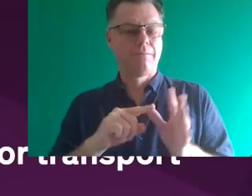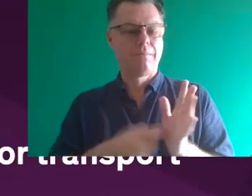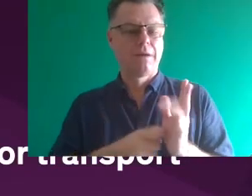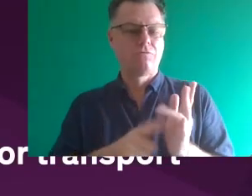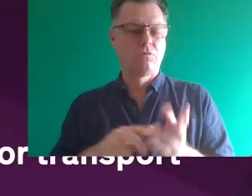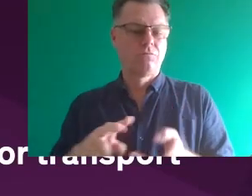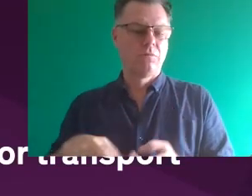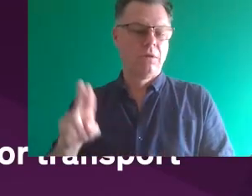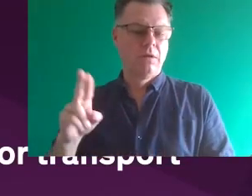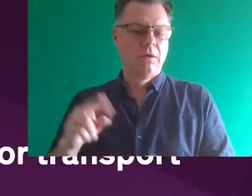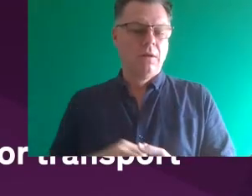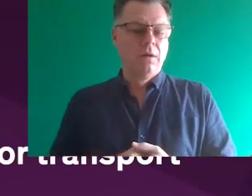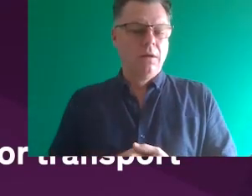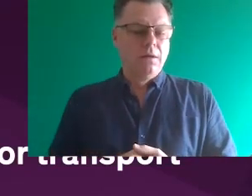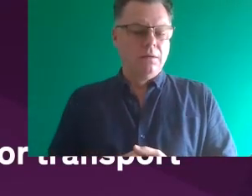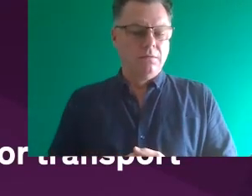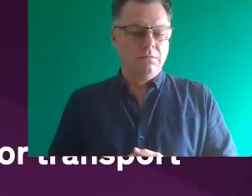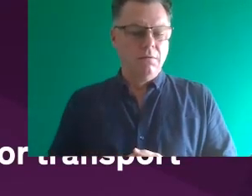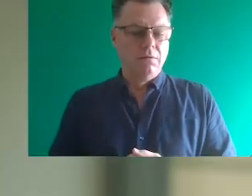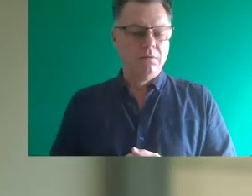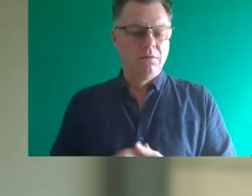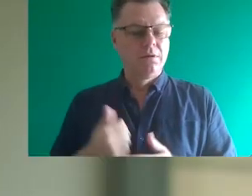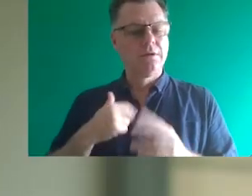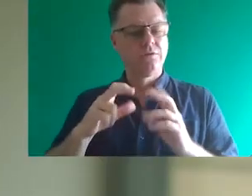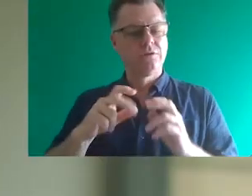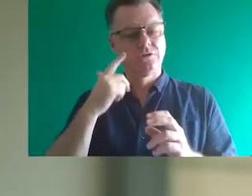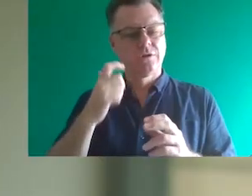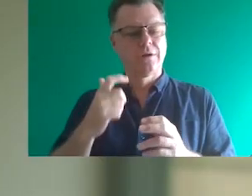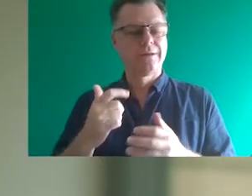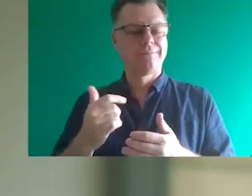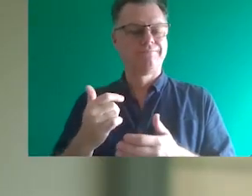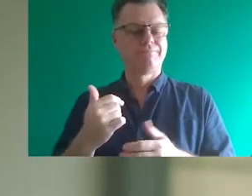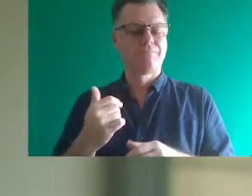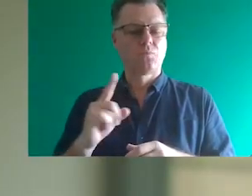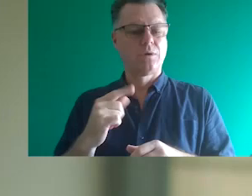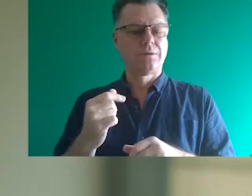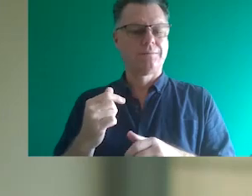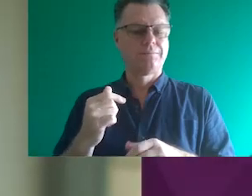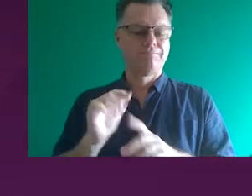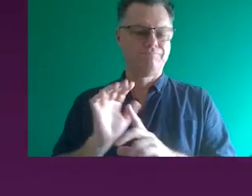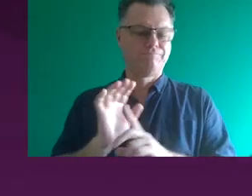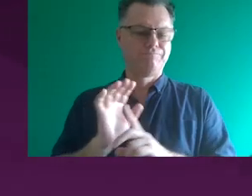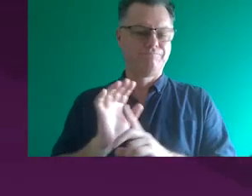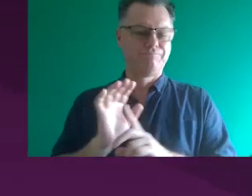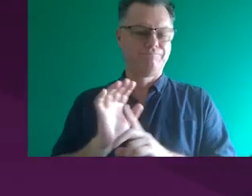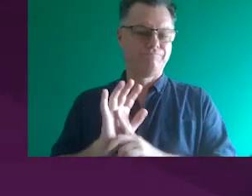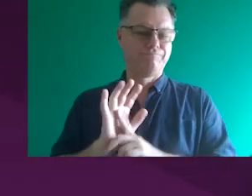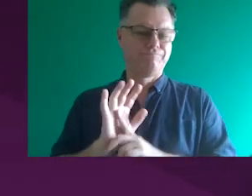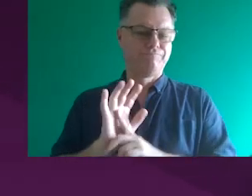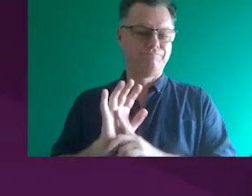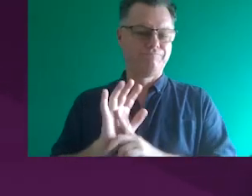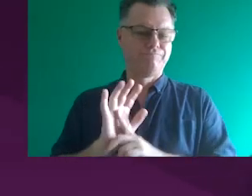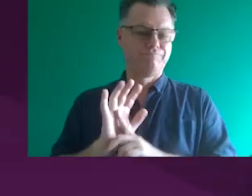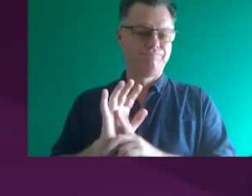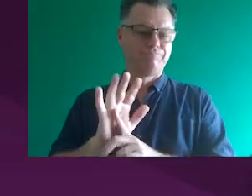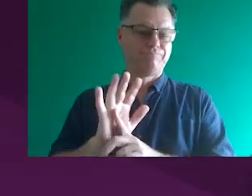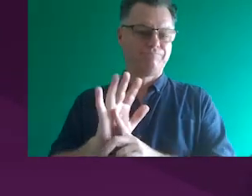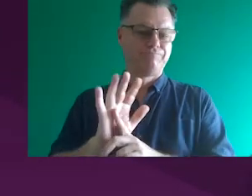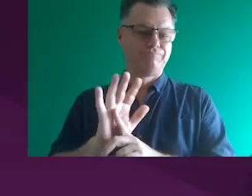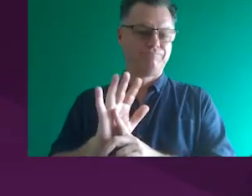recruitment practices, including payroll fraud. Significantly, our research also identified key corruption drivers in the